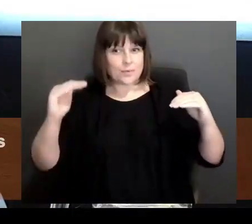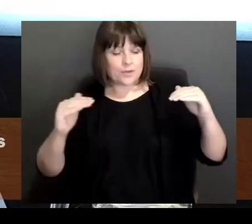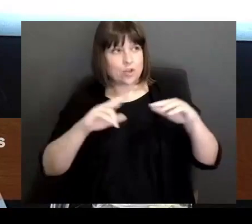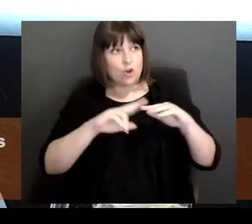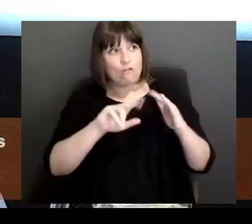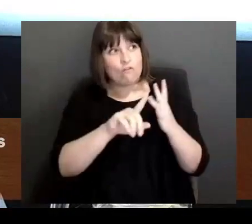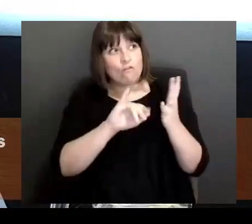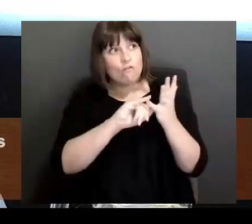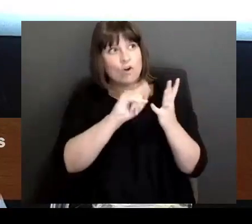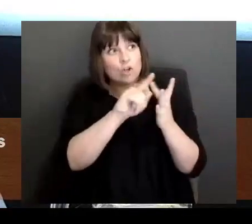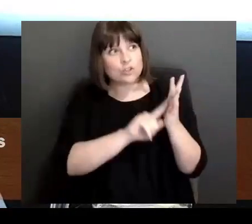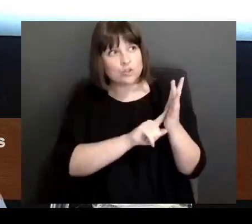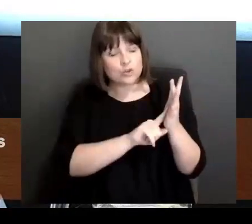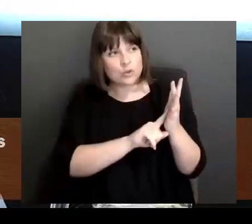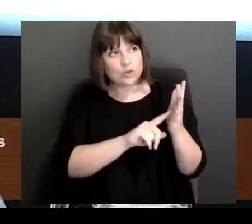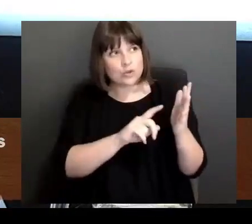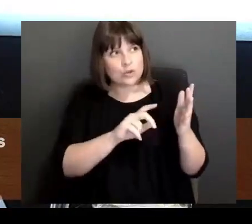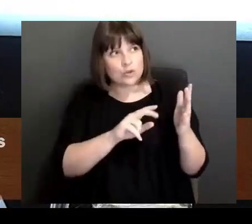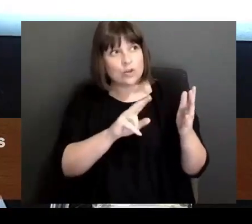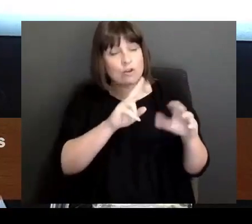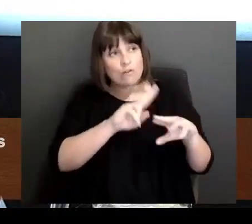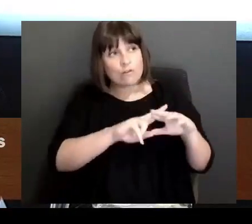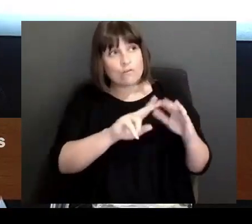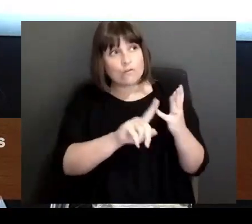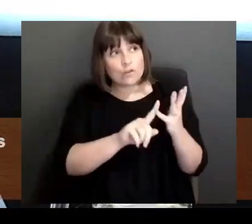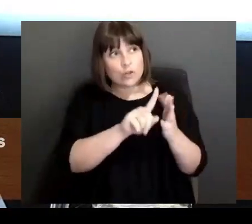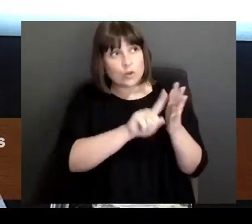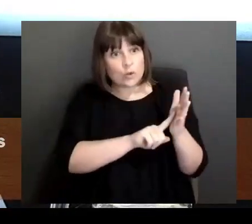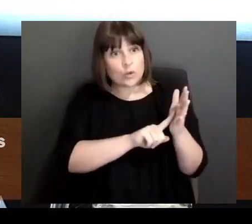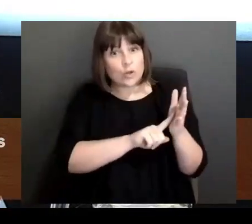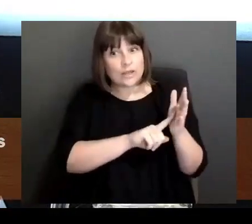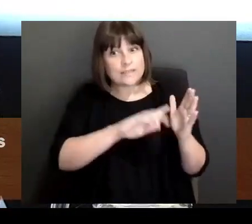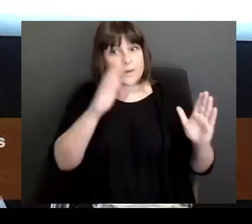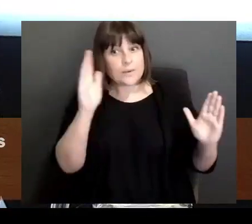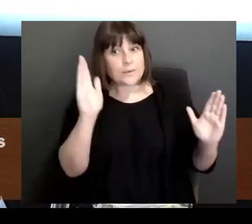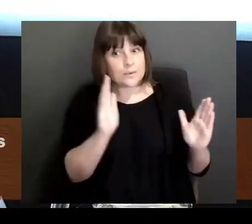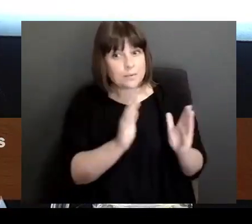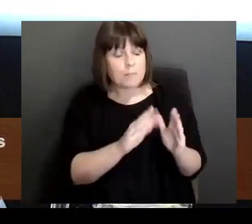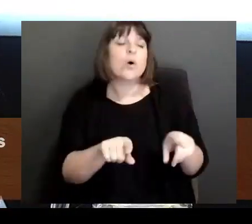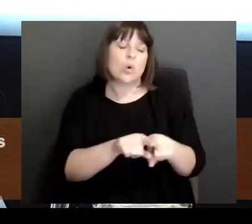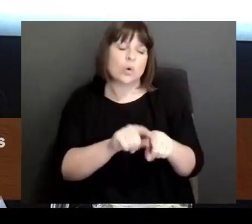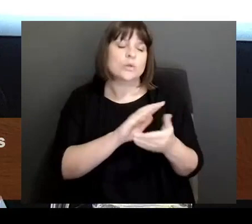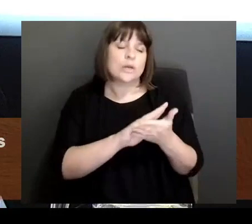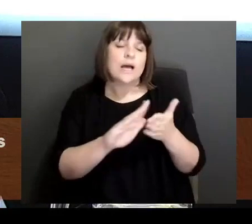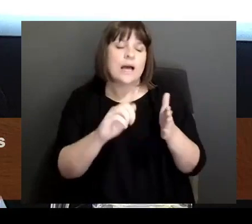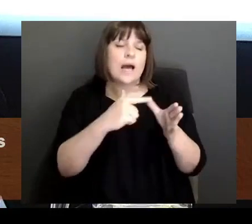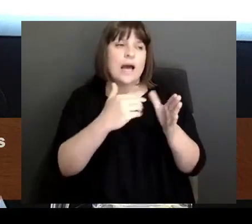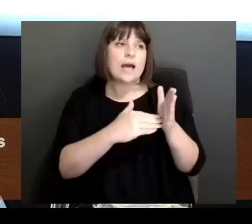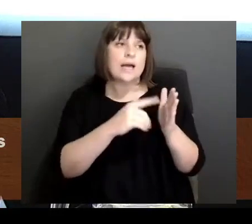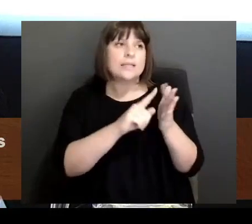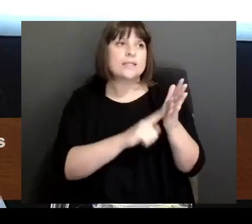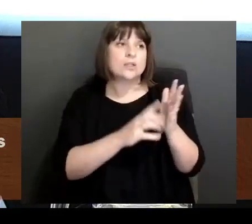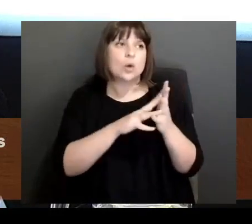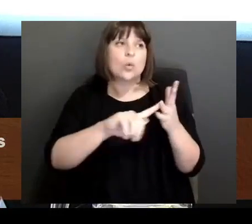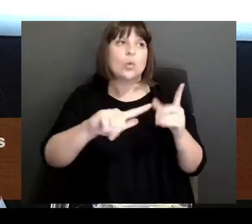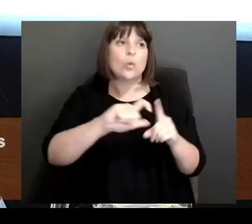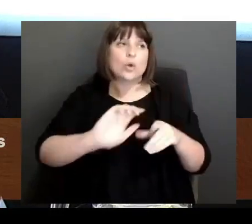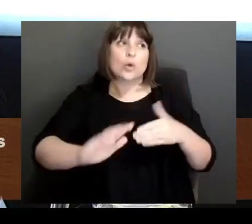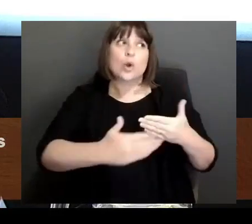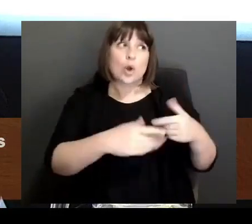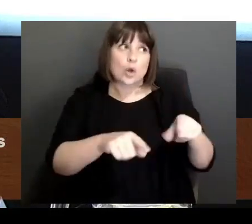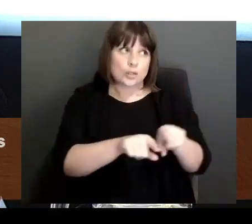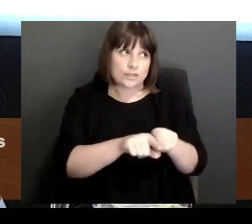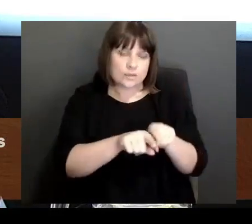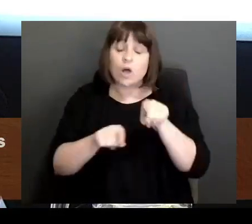So those two things together, but primarily the closure of Hazelwood, correct? Now, that expansion of the renewable energy capacity